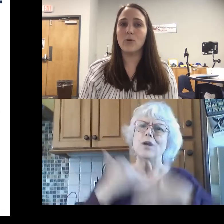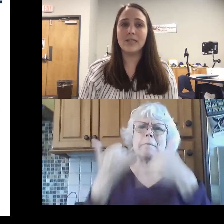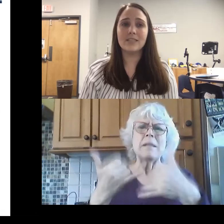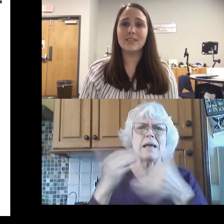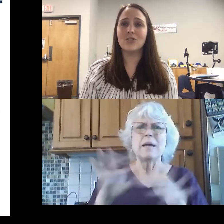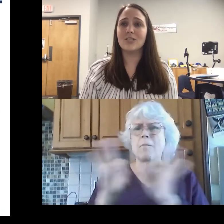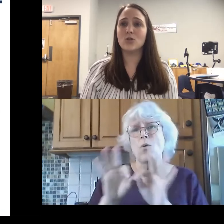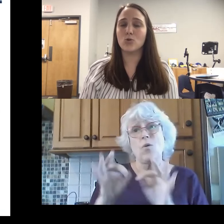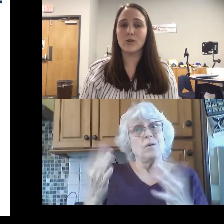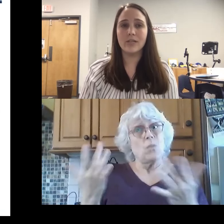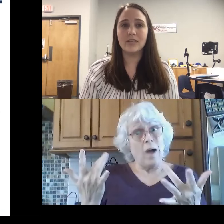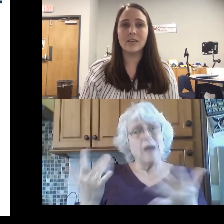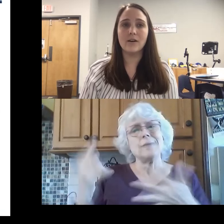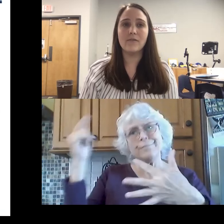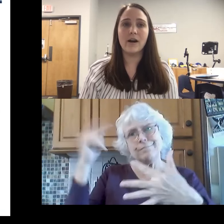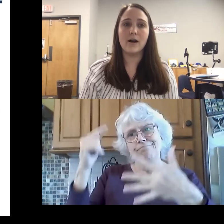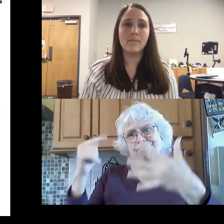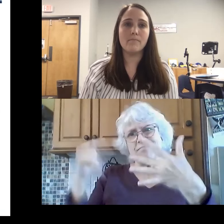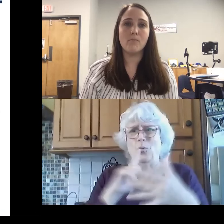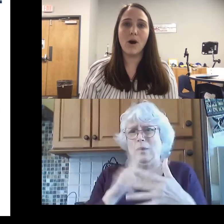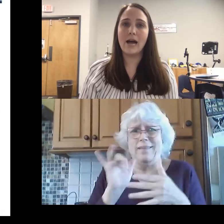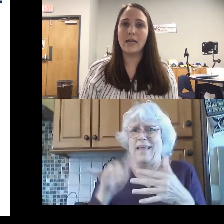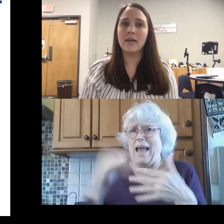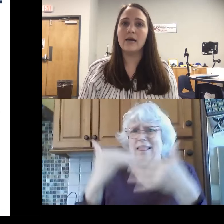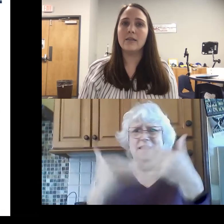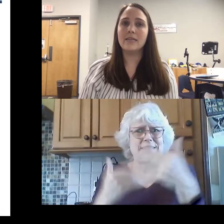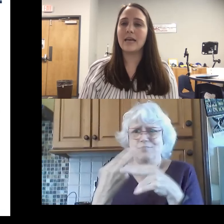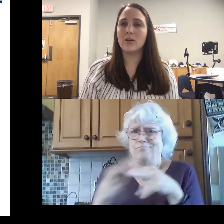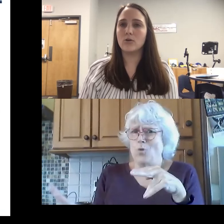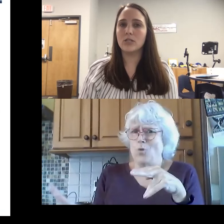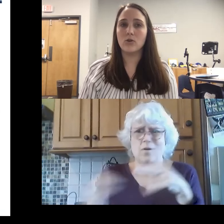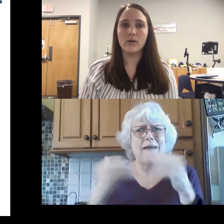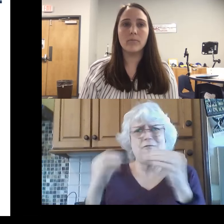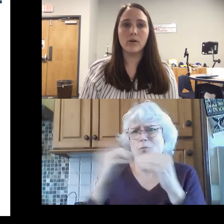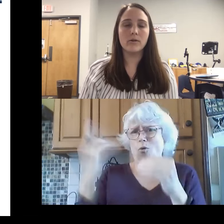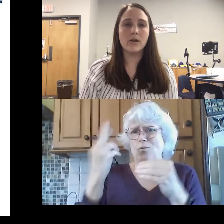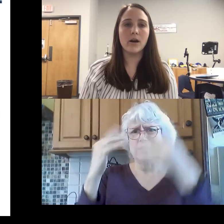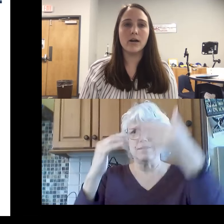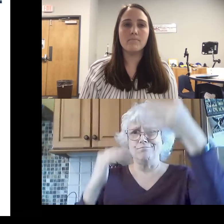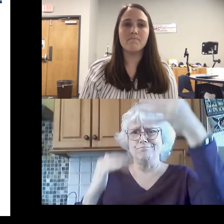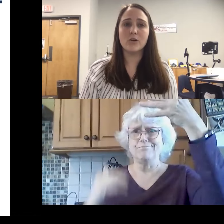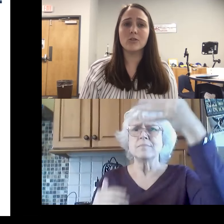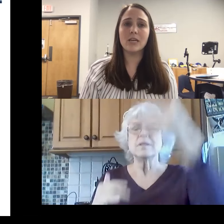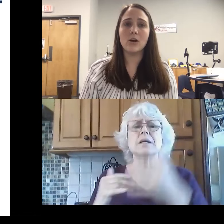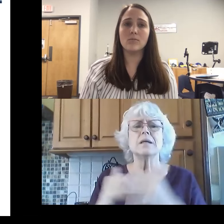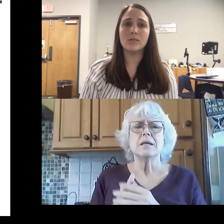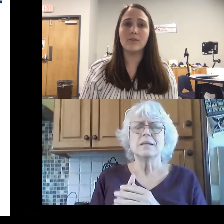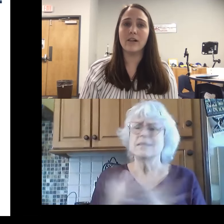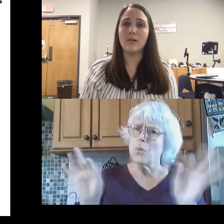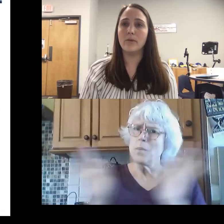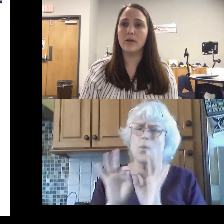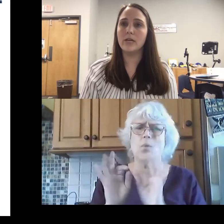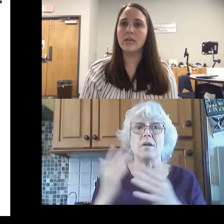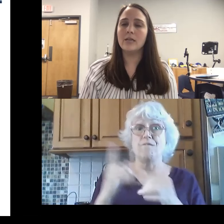different ways. This is just a short list of why these categories are important. First it helps